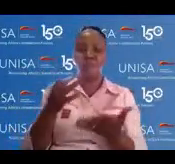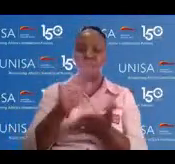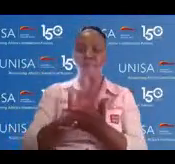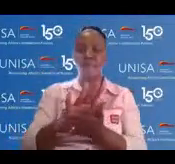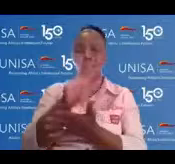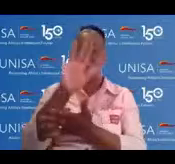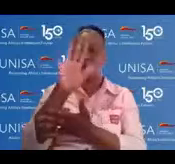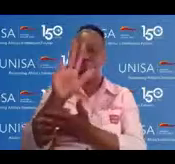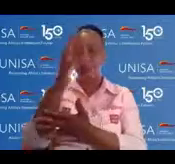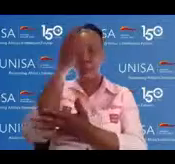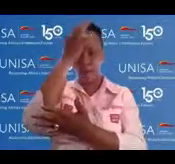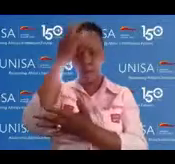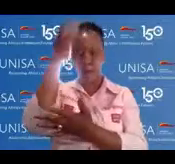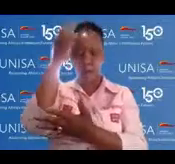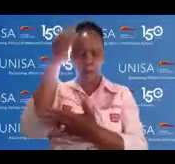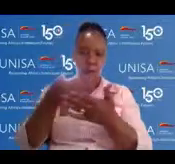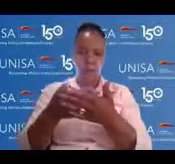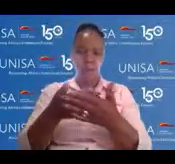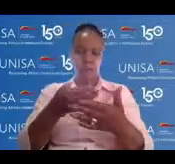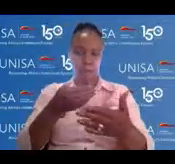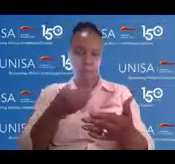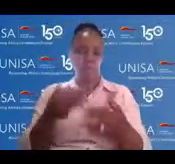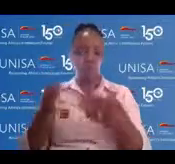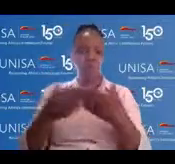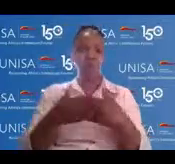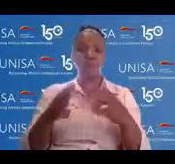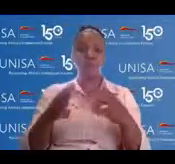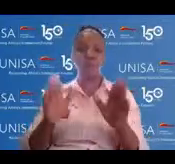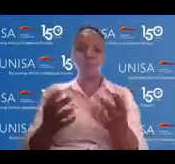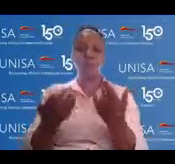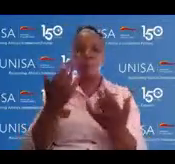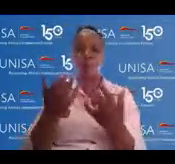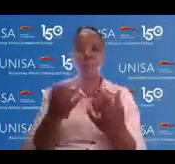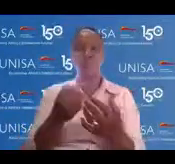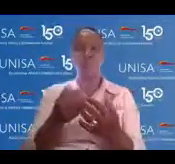going to take an exam, for instance, from 9 to 12 as example.